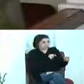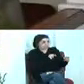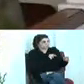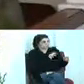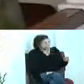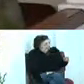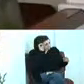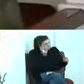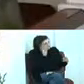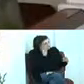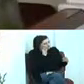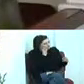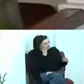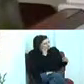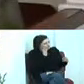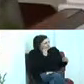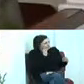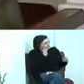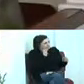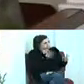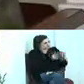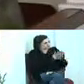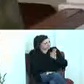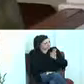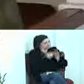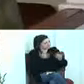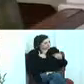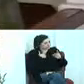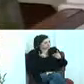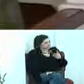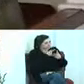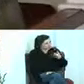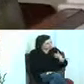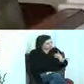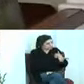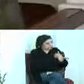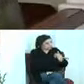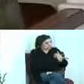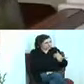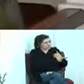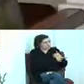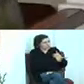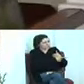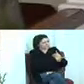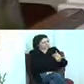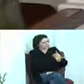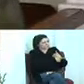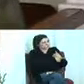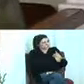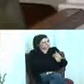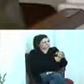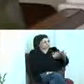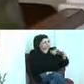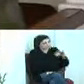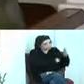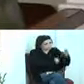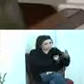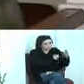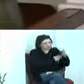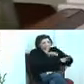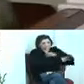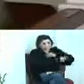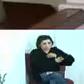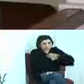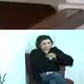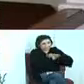has asked to have you, to sift you like wheat.